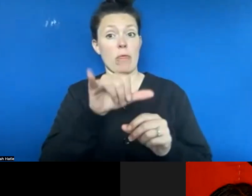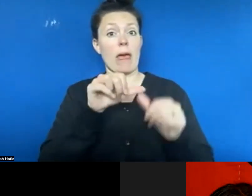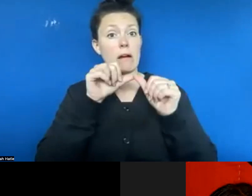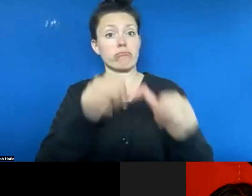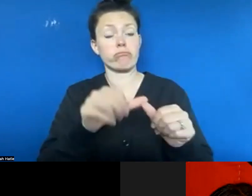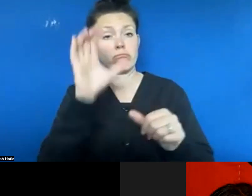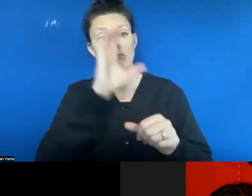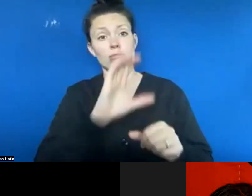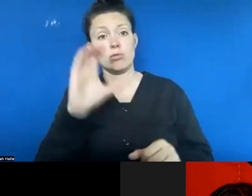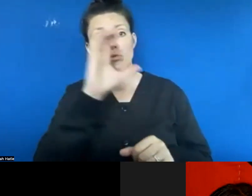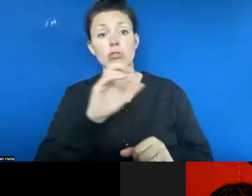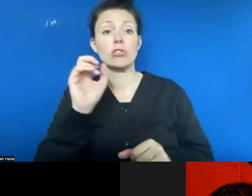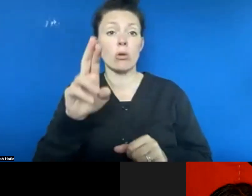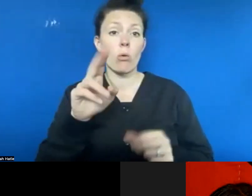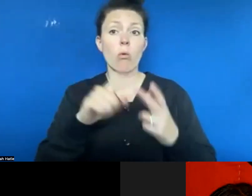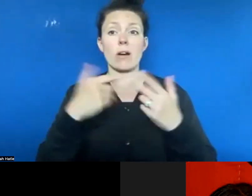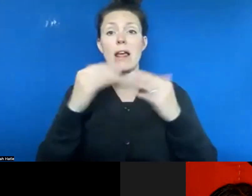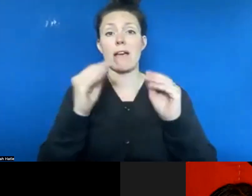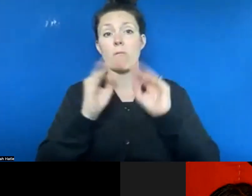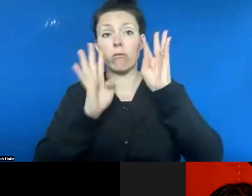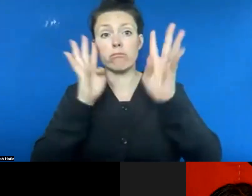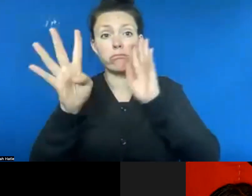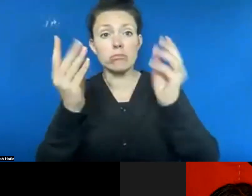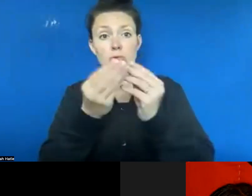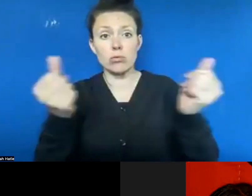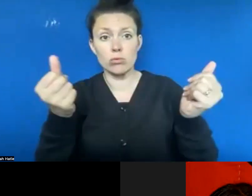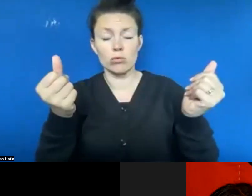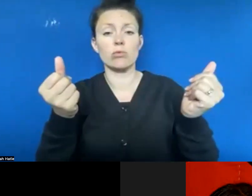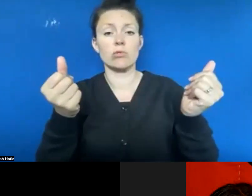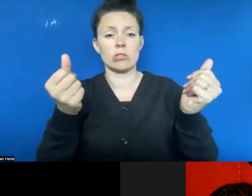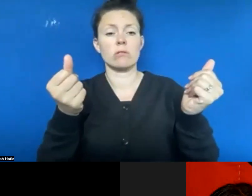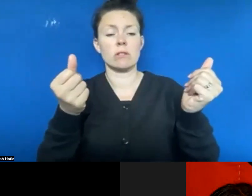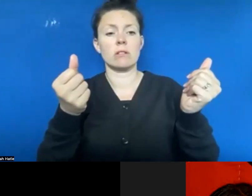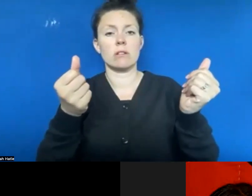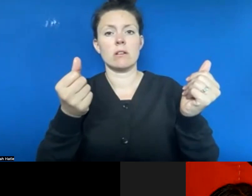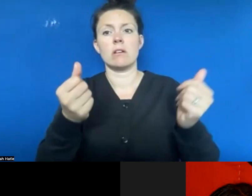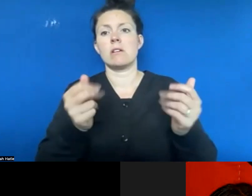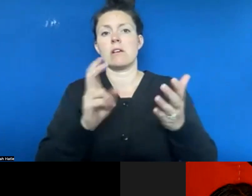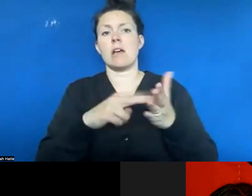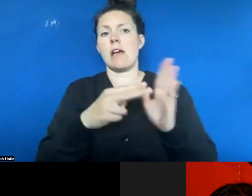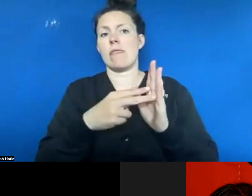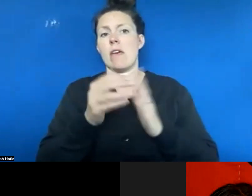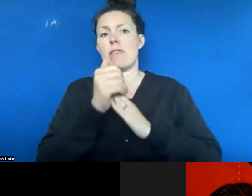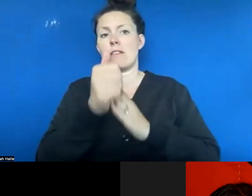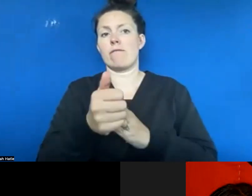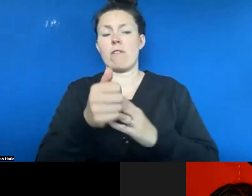find creative solutions in other ways too, right? And kind of following their lead. What direction do they want to take